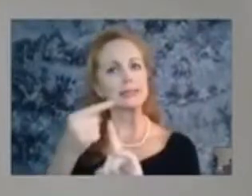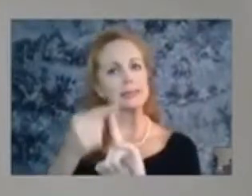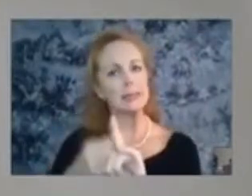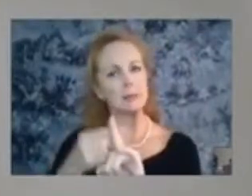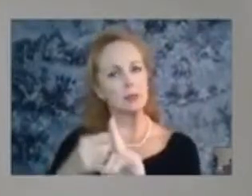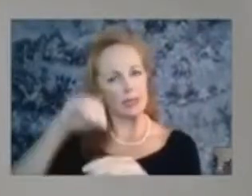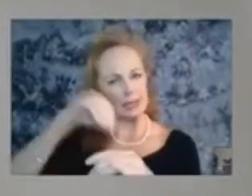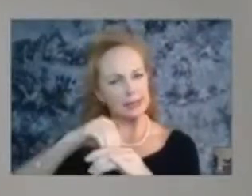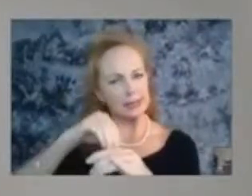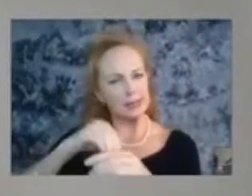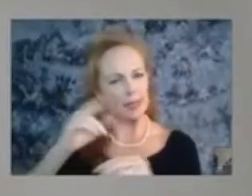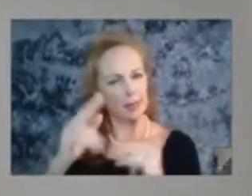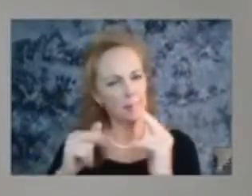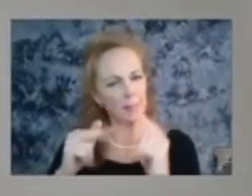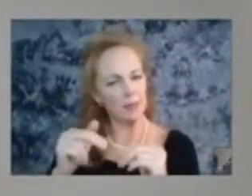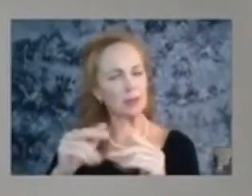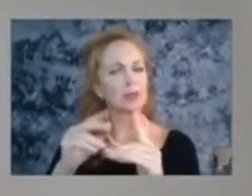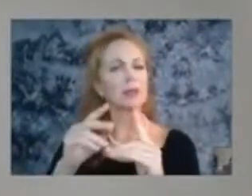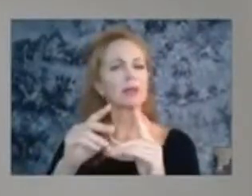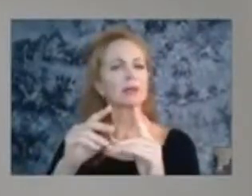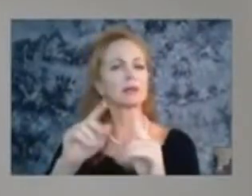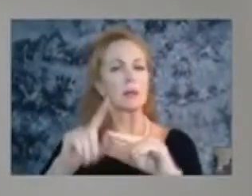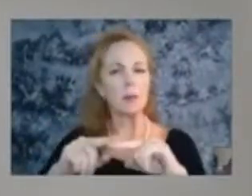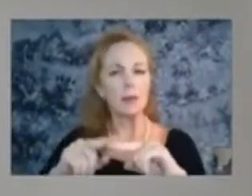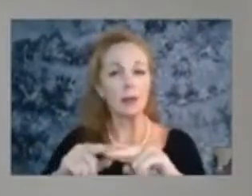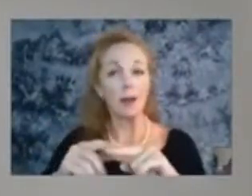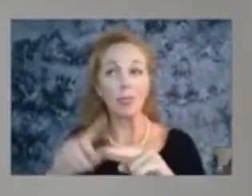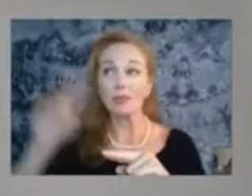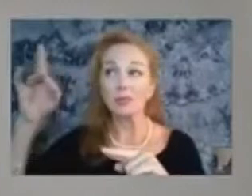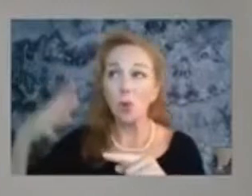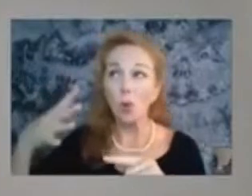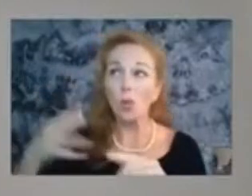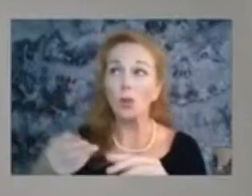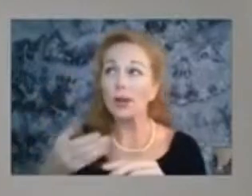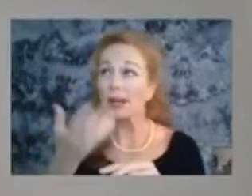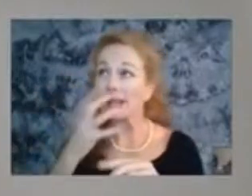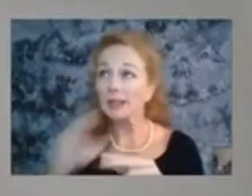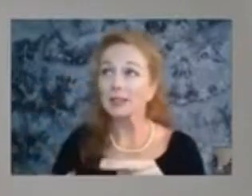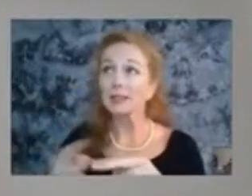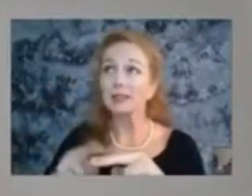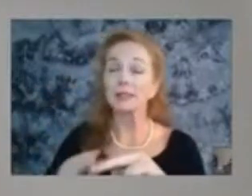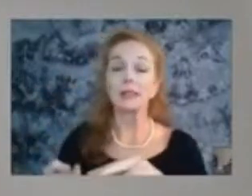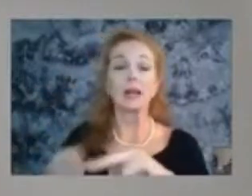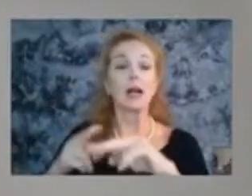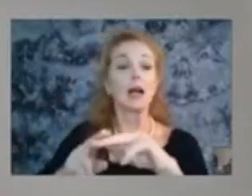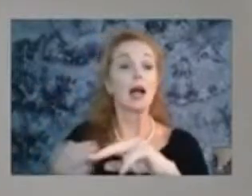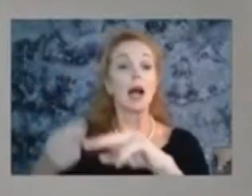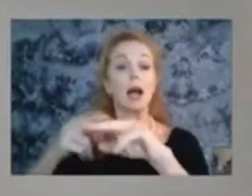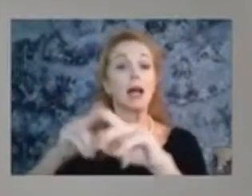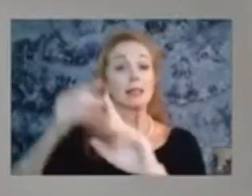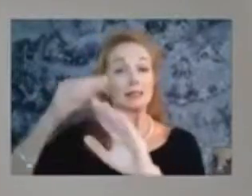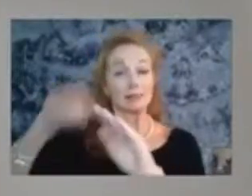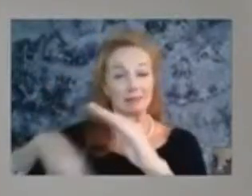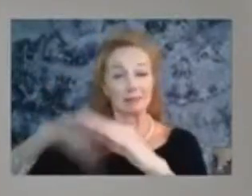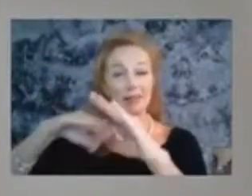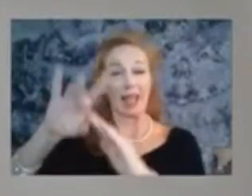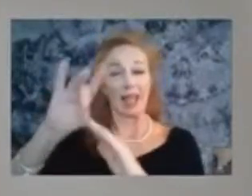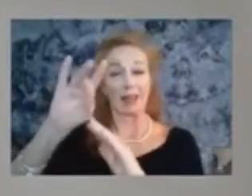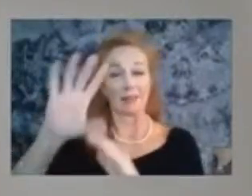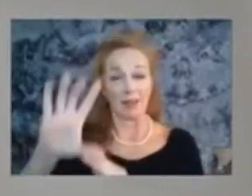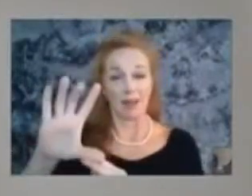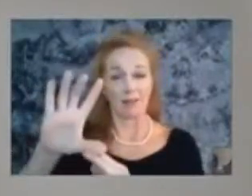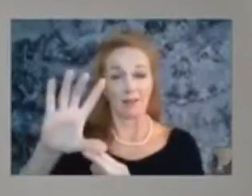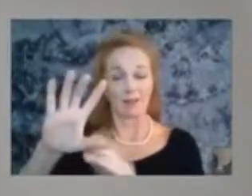inside, depending on the solar heat gain, to rise as high as 85 before it actually would kick on. We've dropped that temperature down